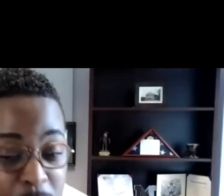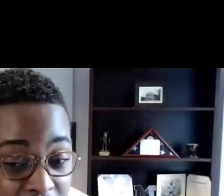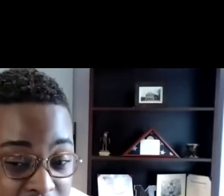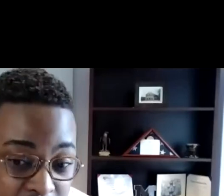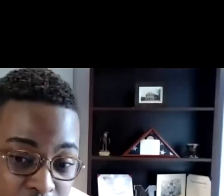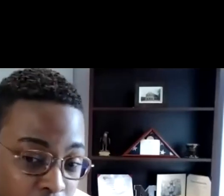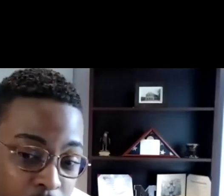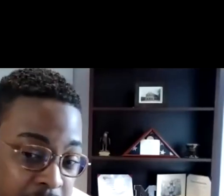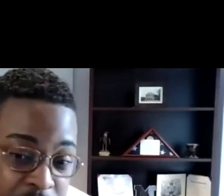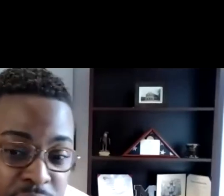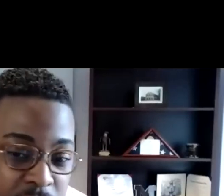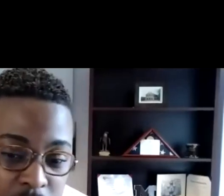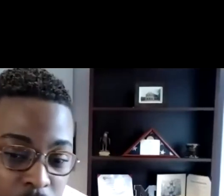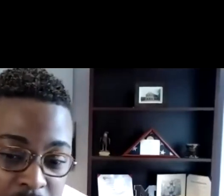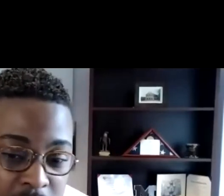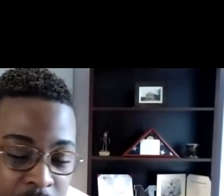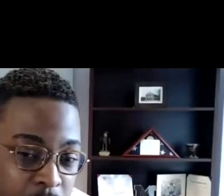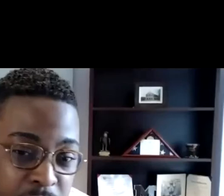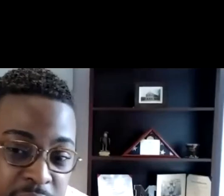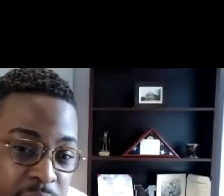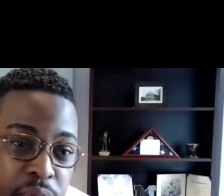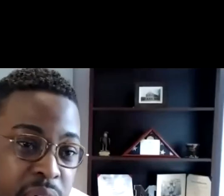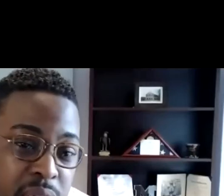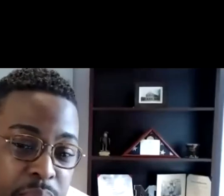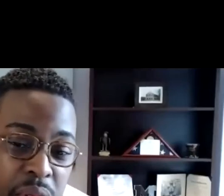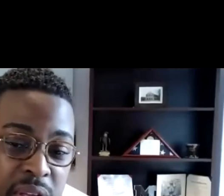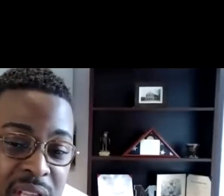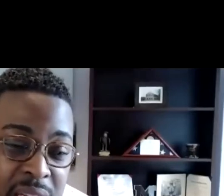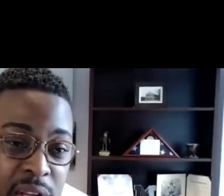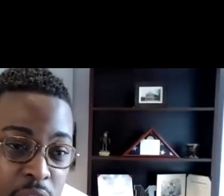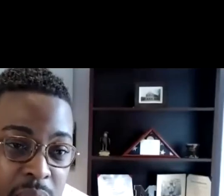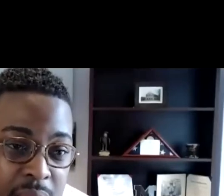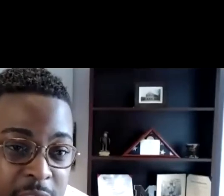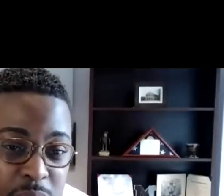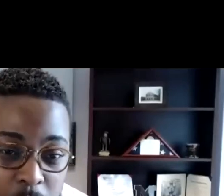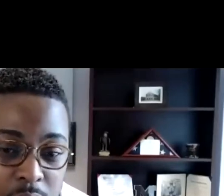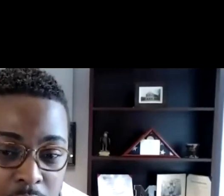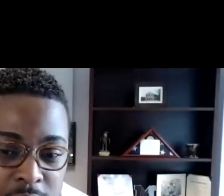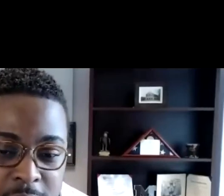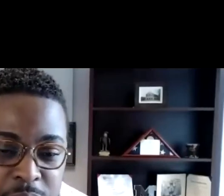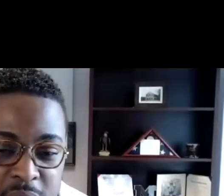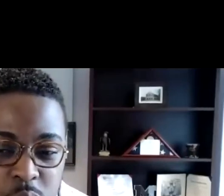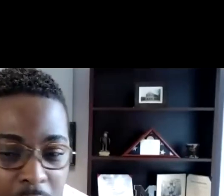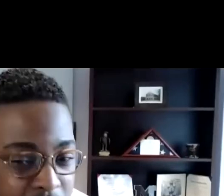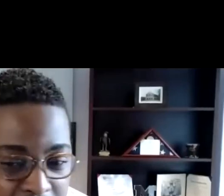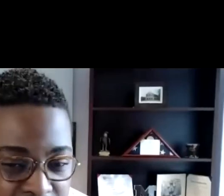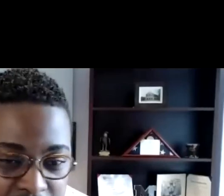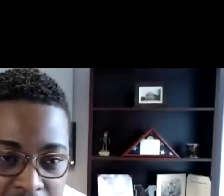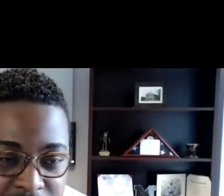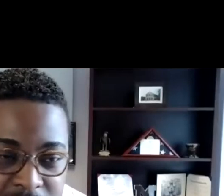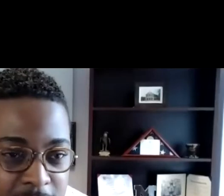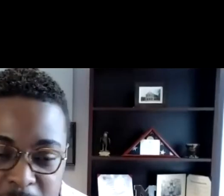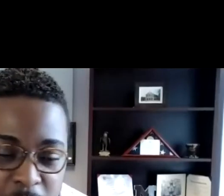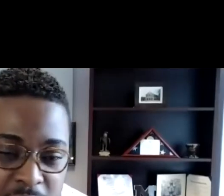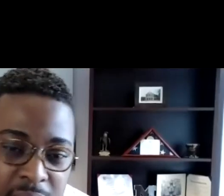end. But if you are interested or willing, please feel free to put things in the Q&A as we go along. Because while I have